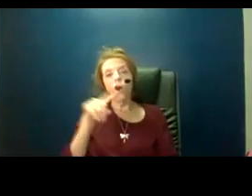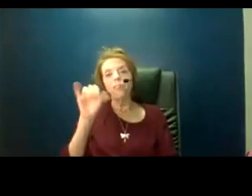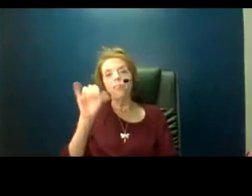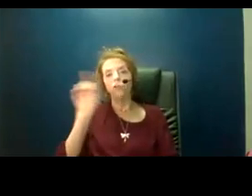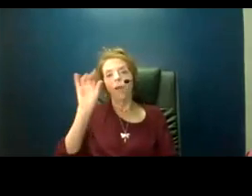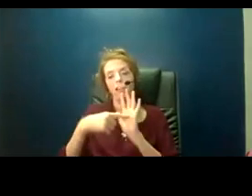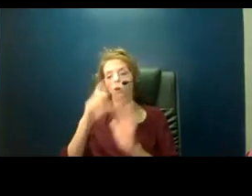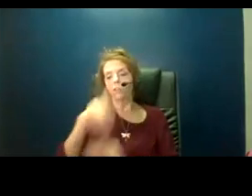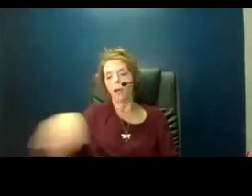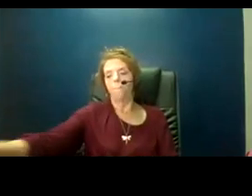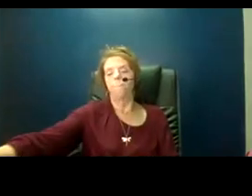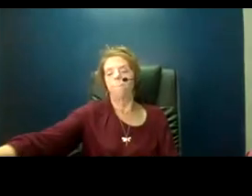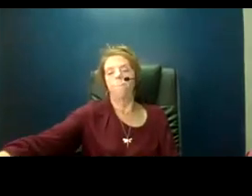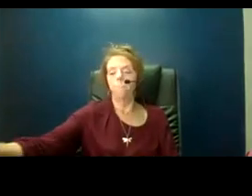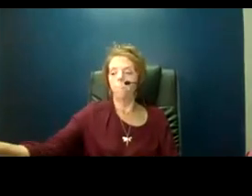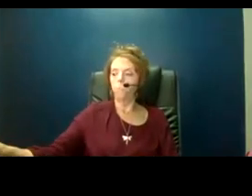up.